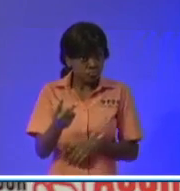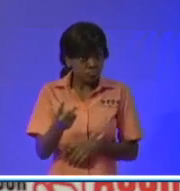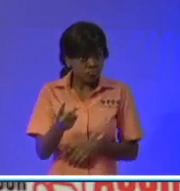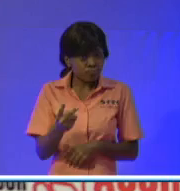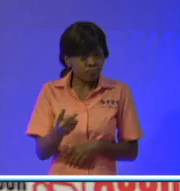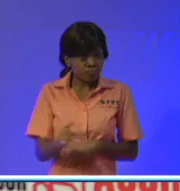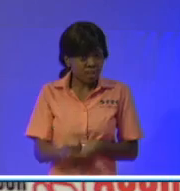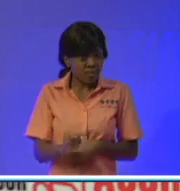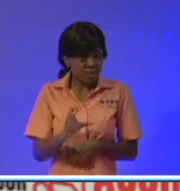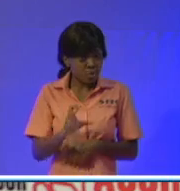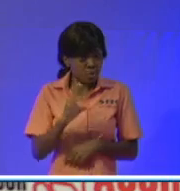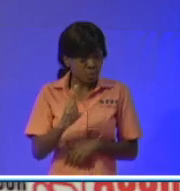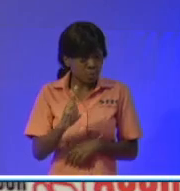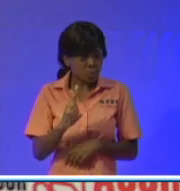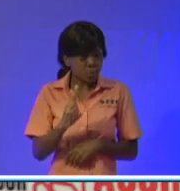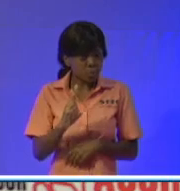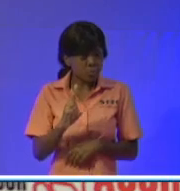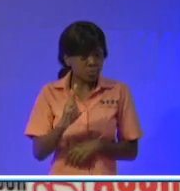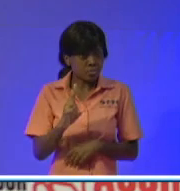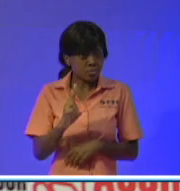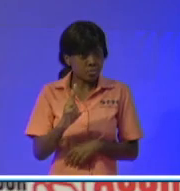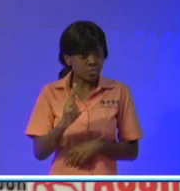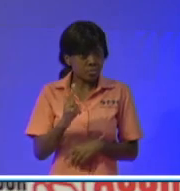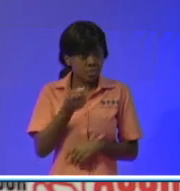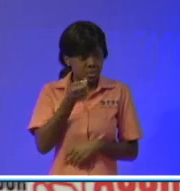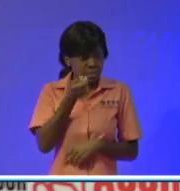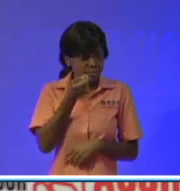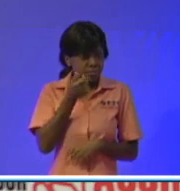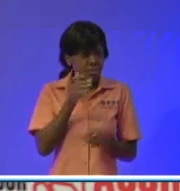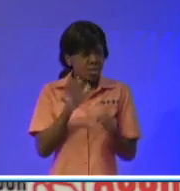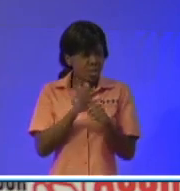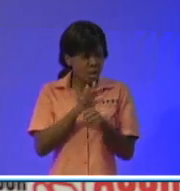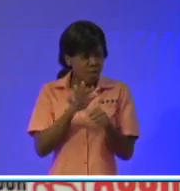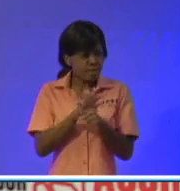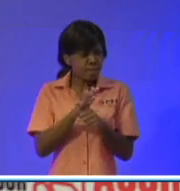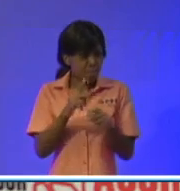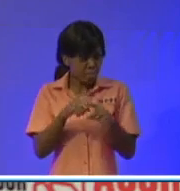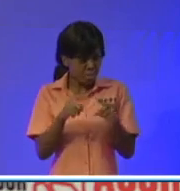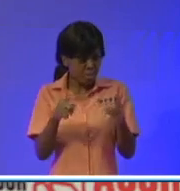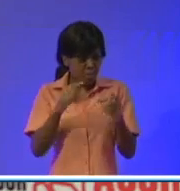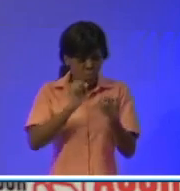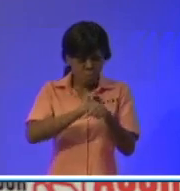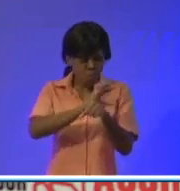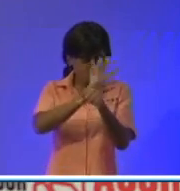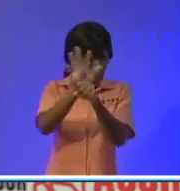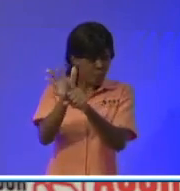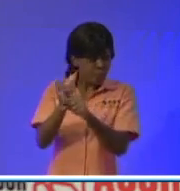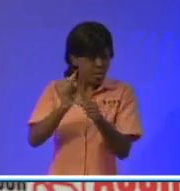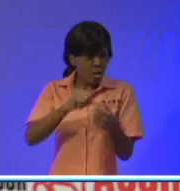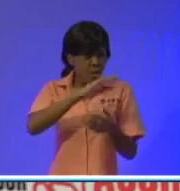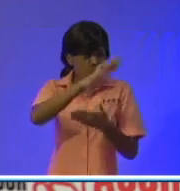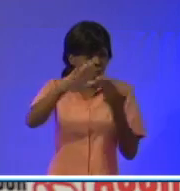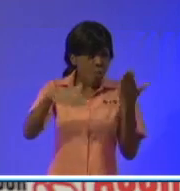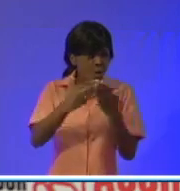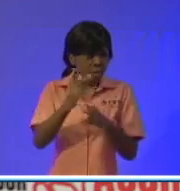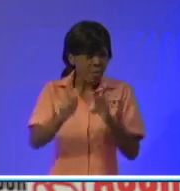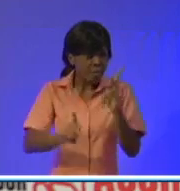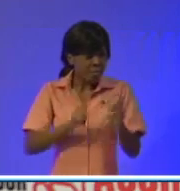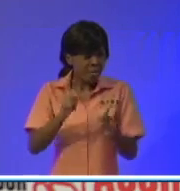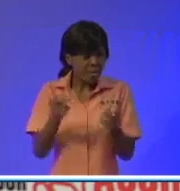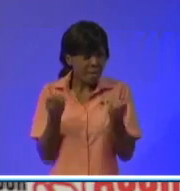been noticing a slight decline in our overall occupancy. That is